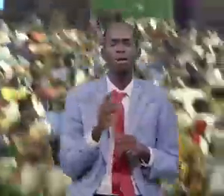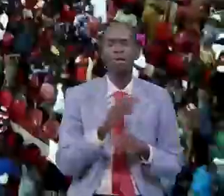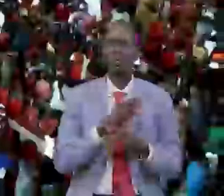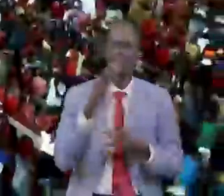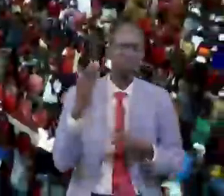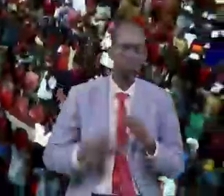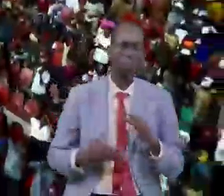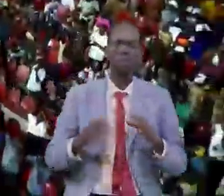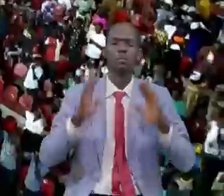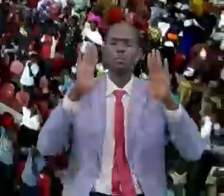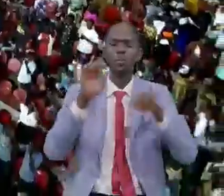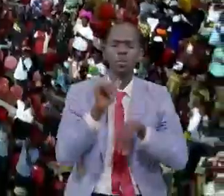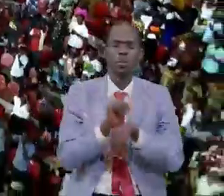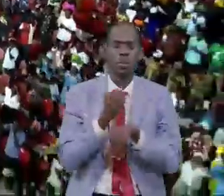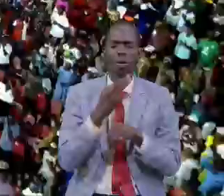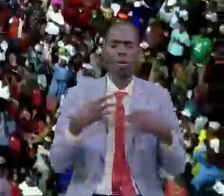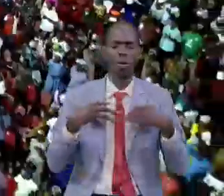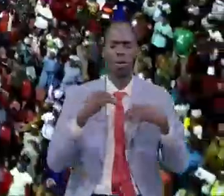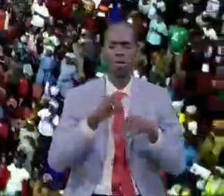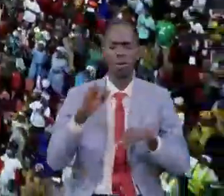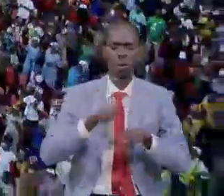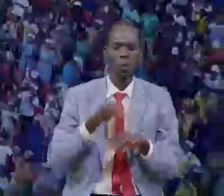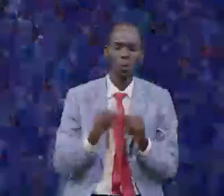of healing upon everyone.